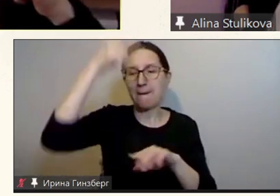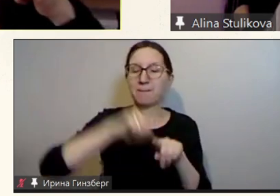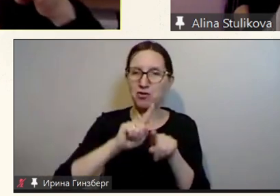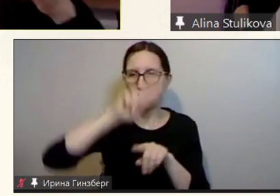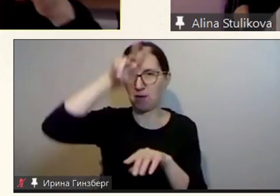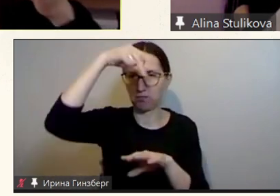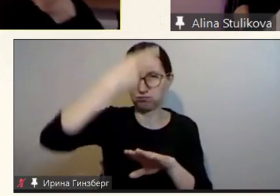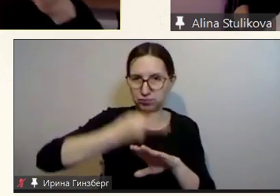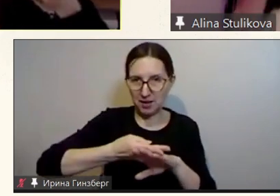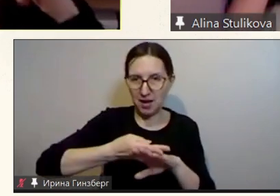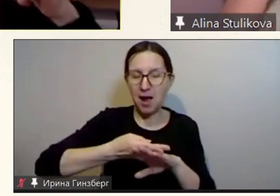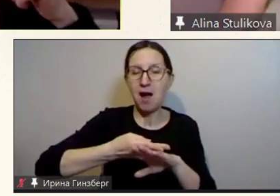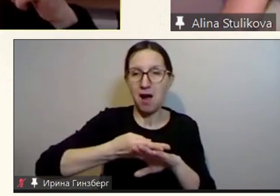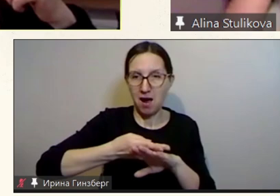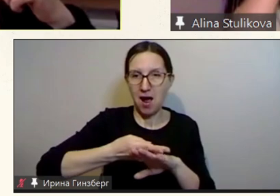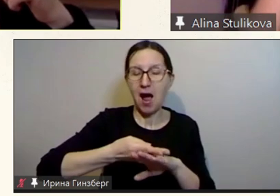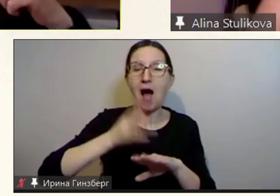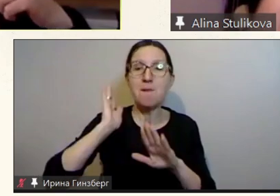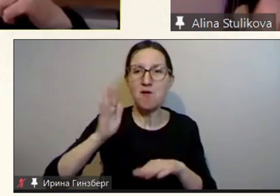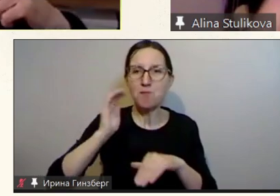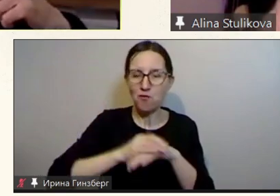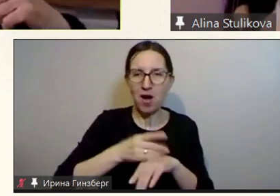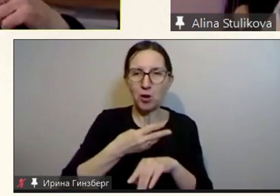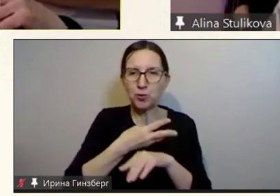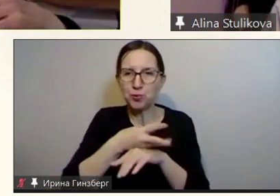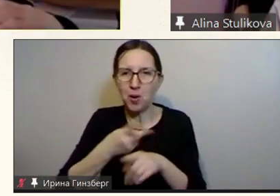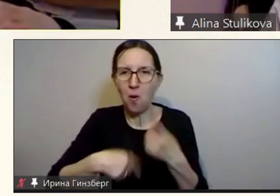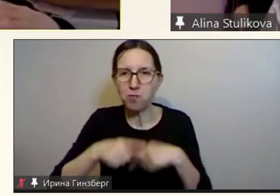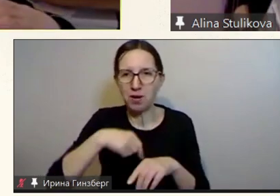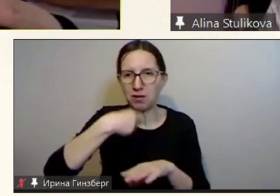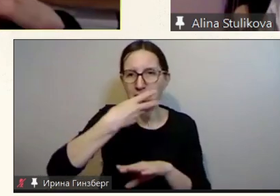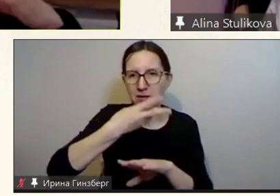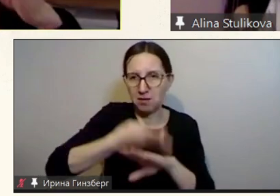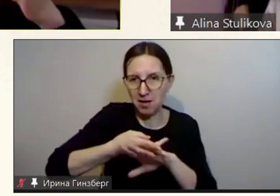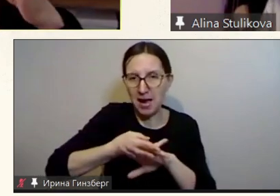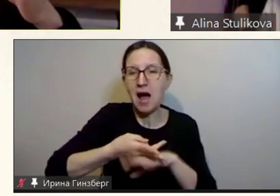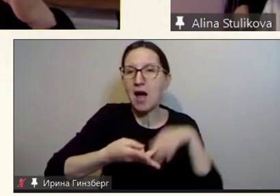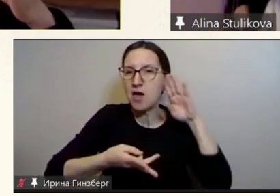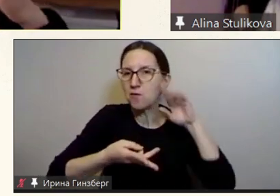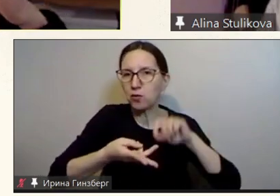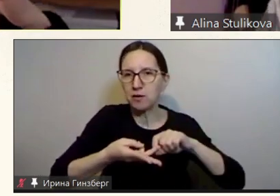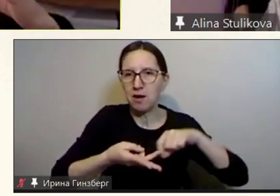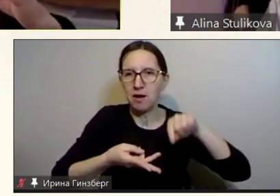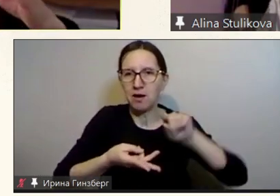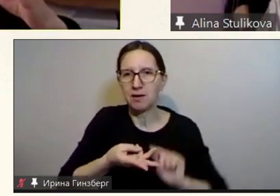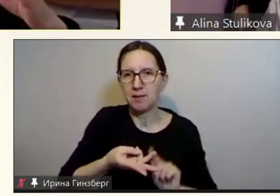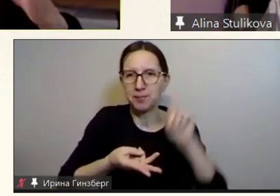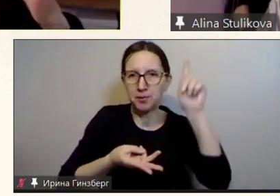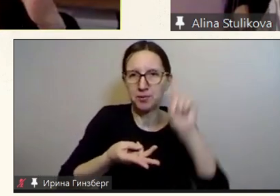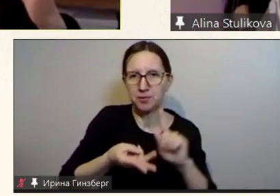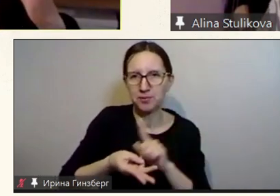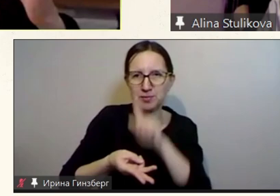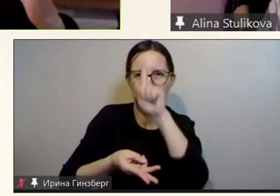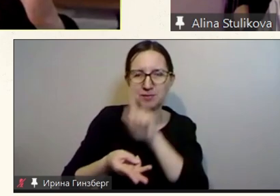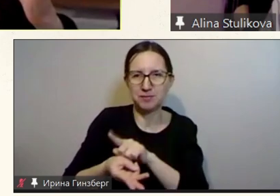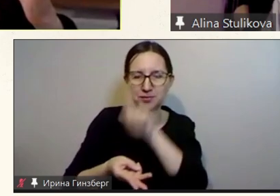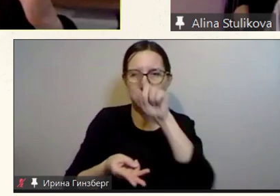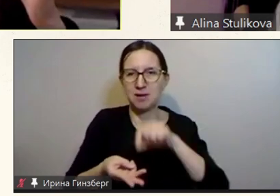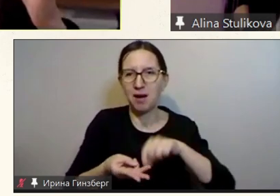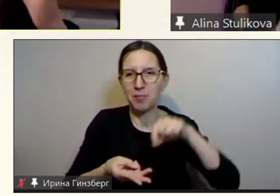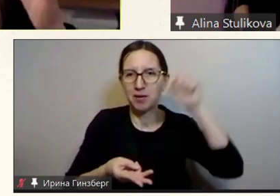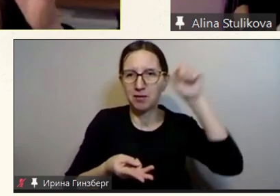up, not going down. And so slowly, and of course it's very quiet. That's one of